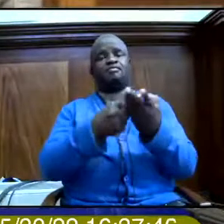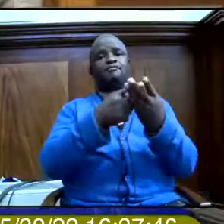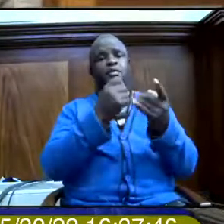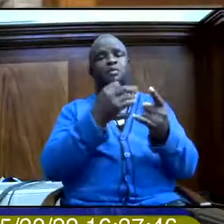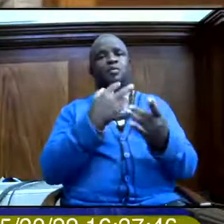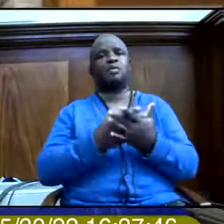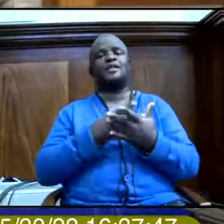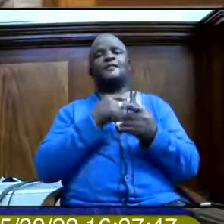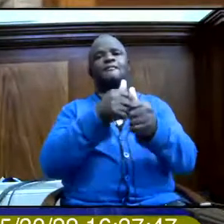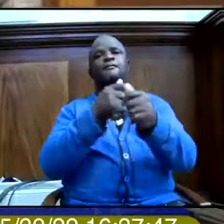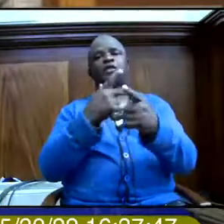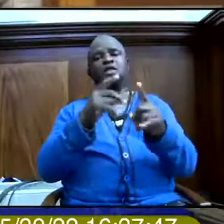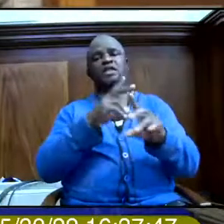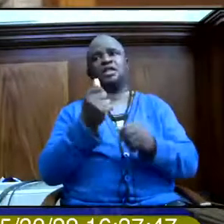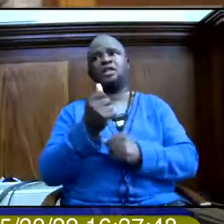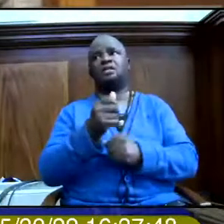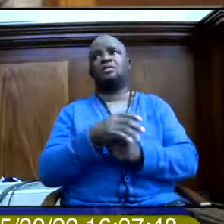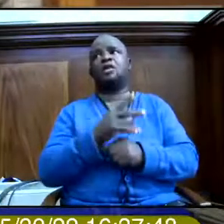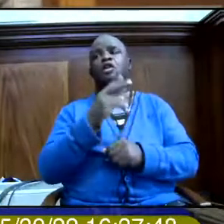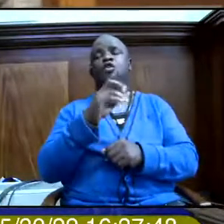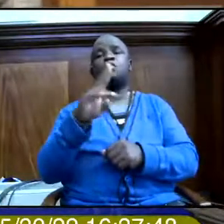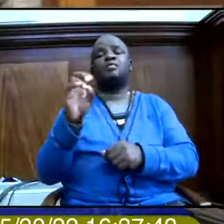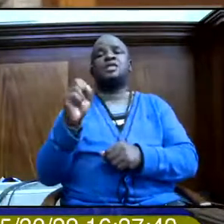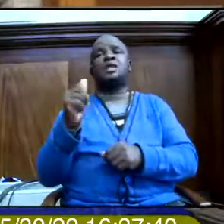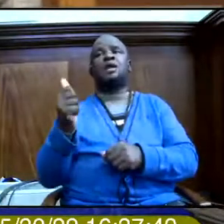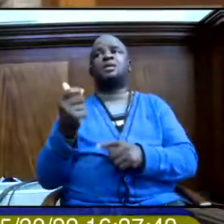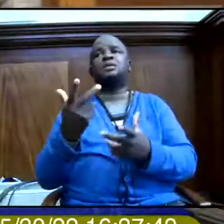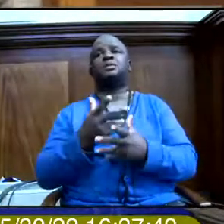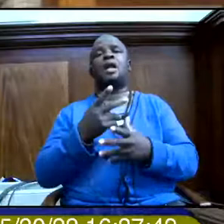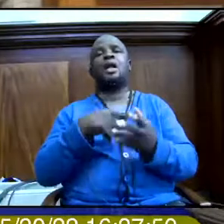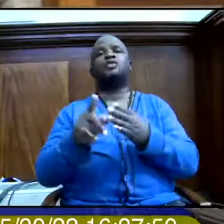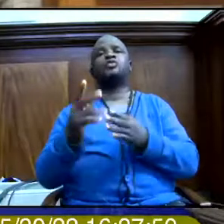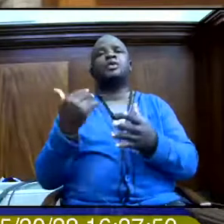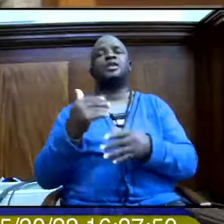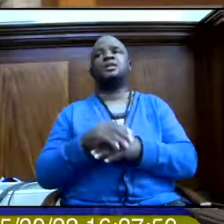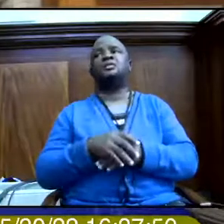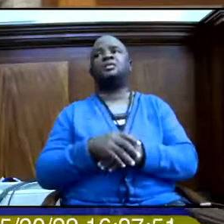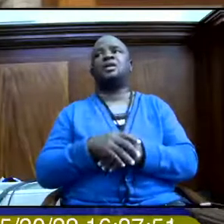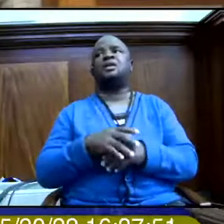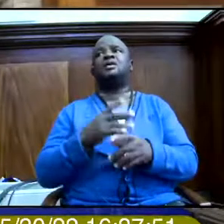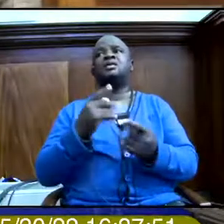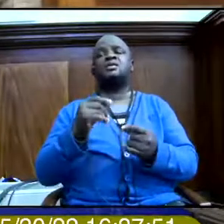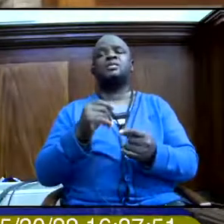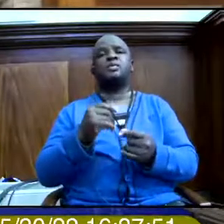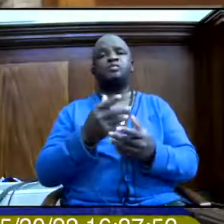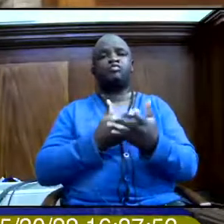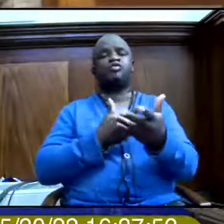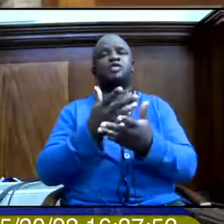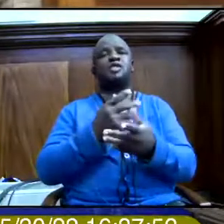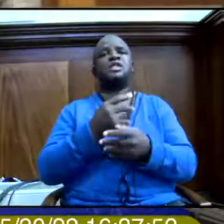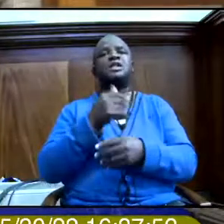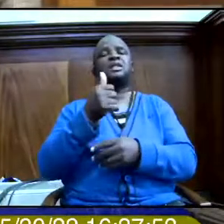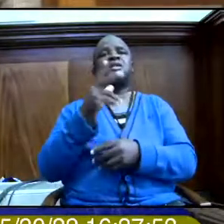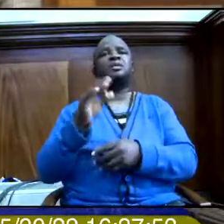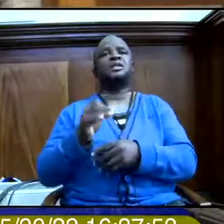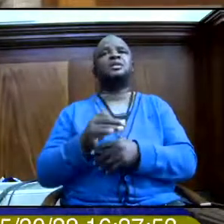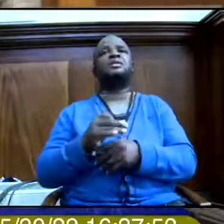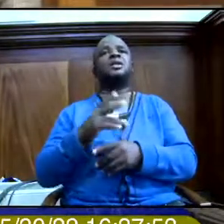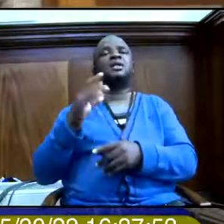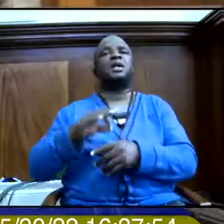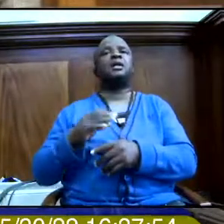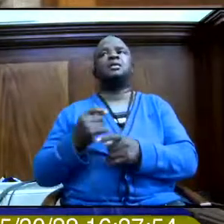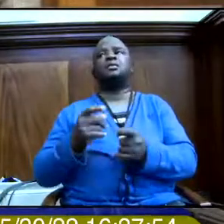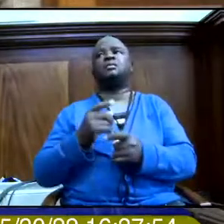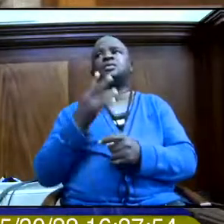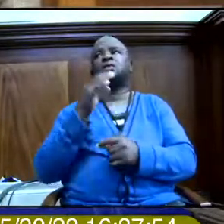in monetary terms numsa did it last week at assalam ital they negotiated six percent salary increment and